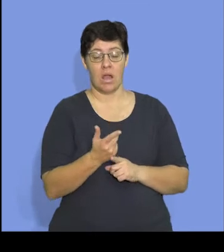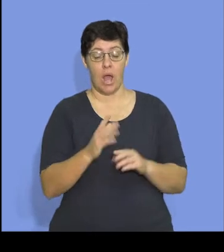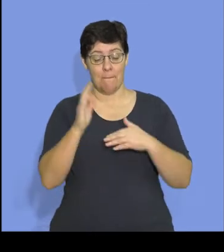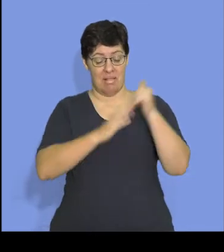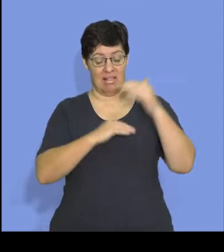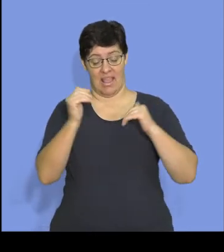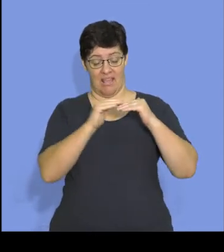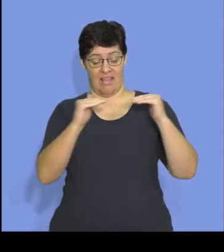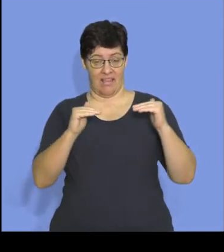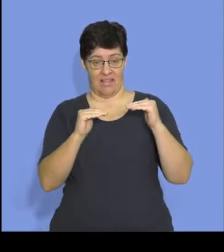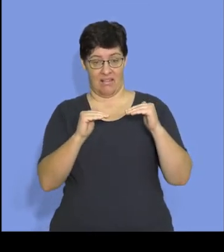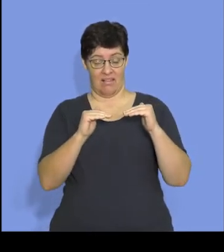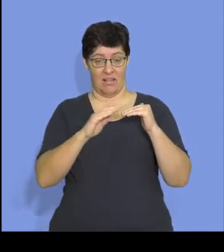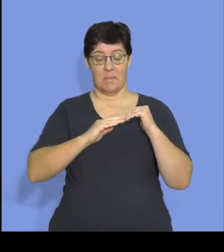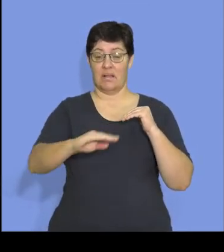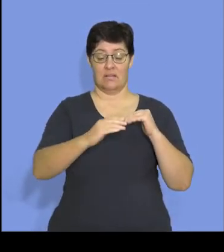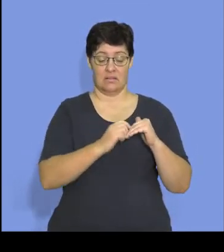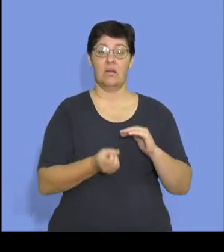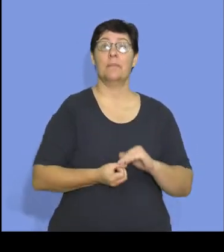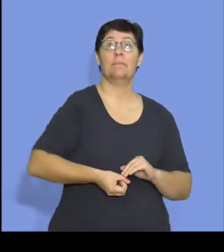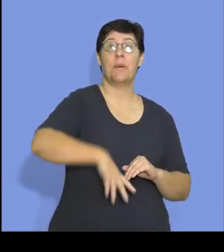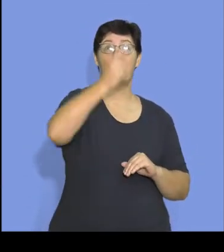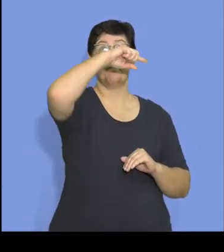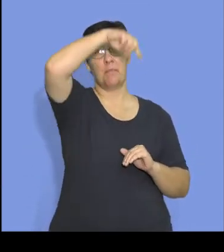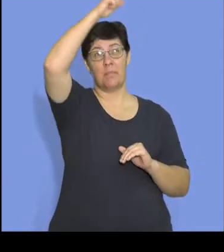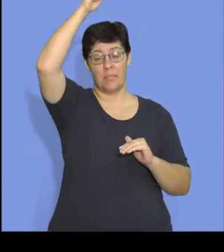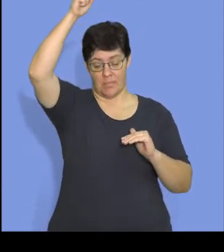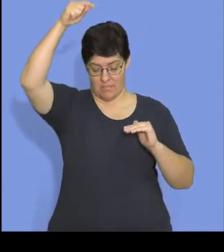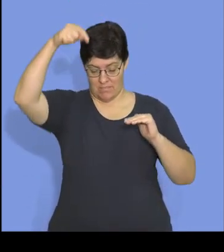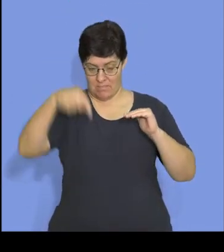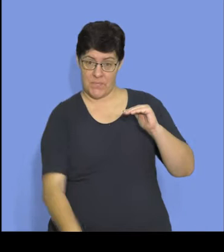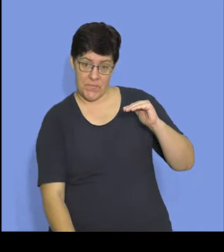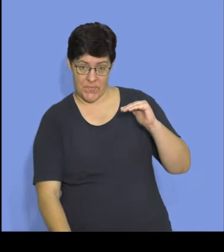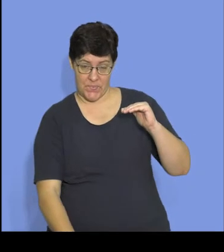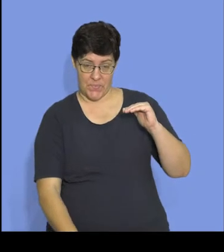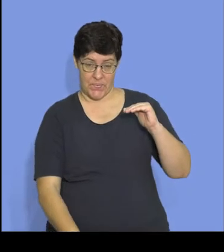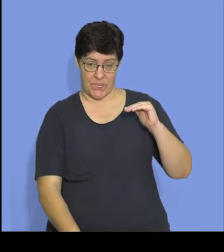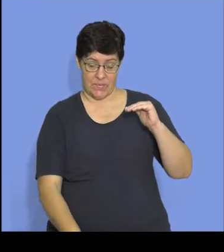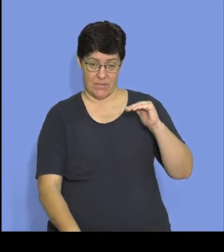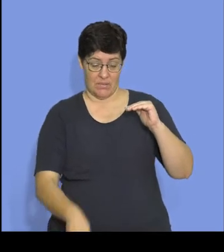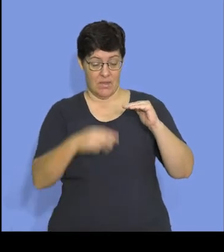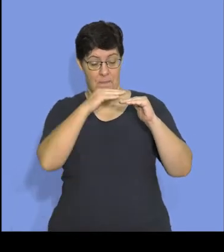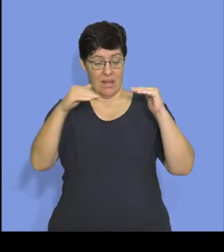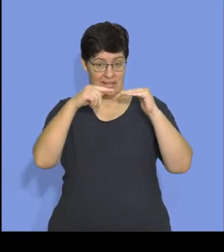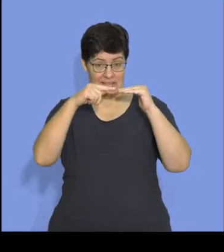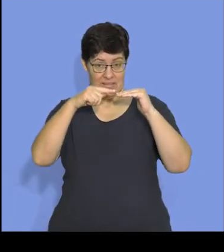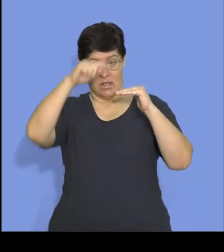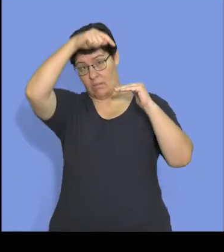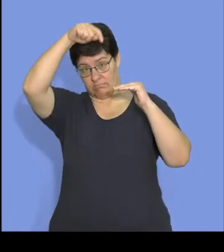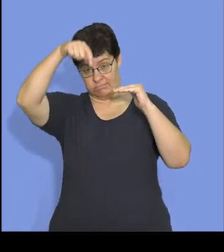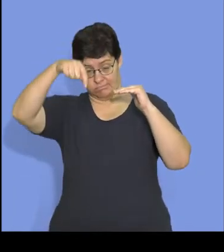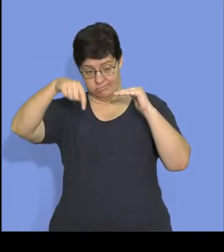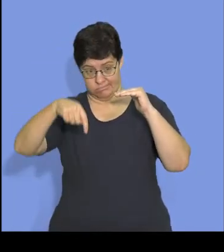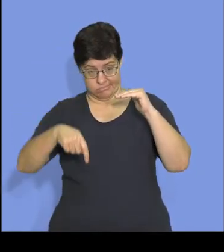building. The ball reaches its highest point, then falls to earth after passing the balcony on the way